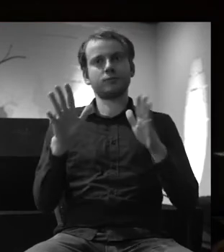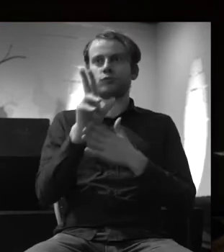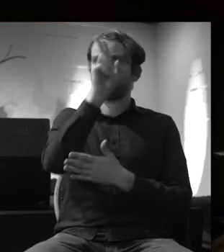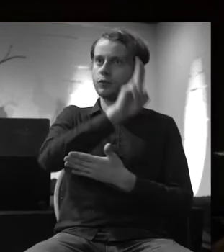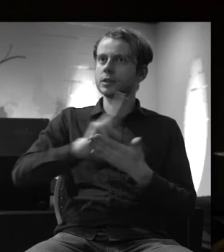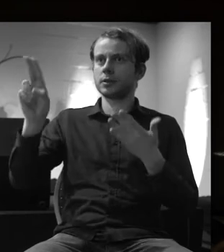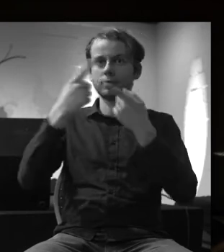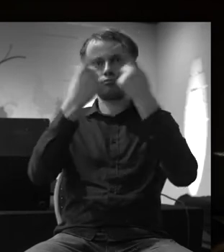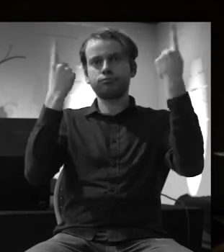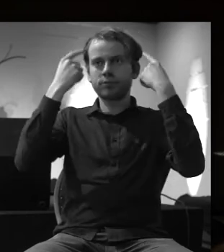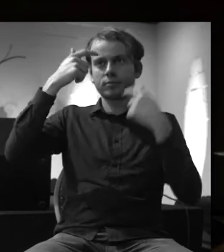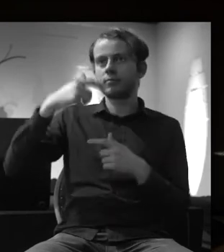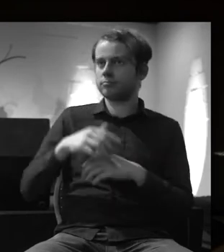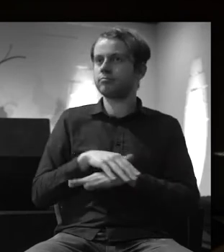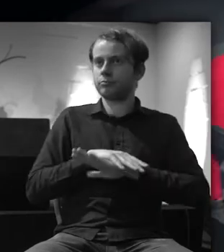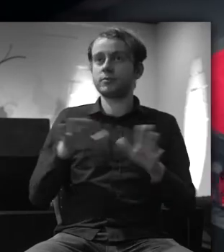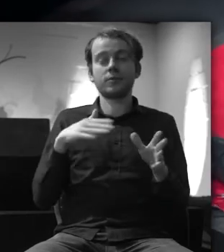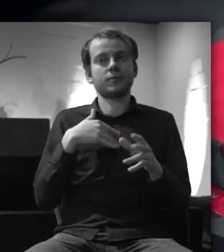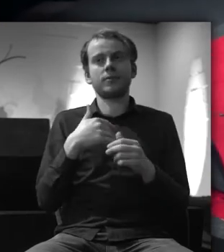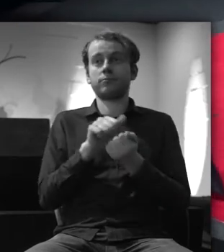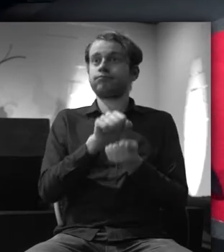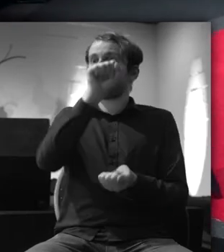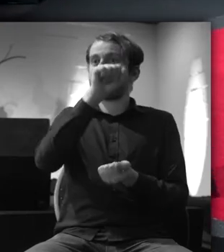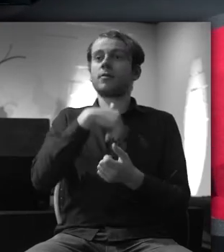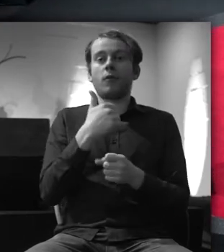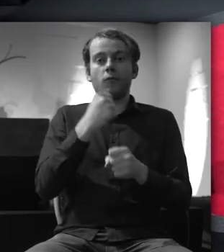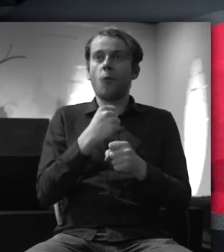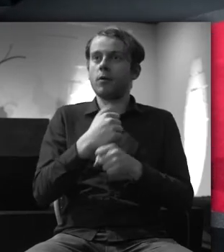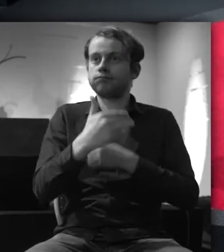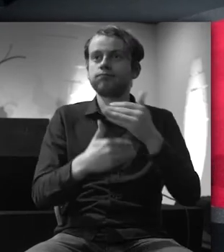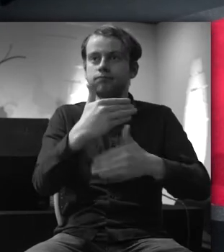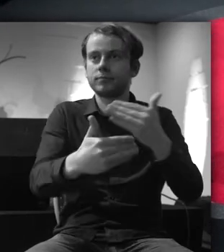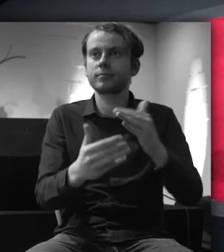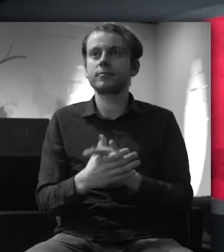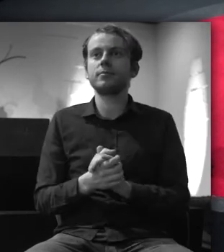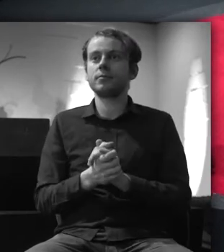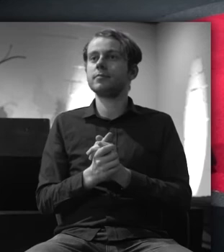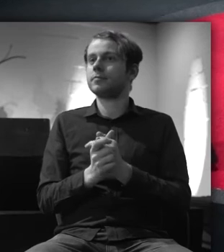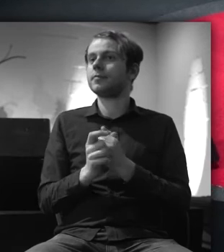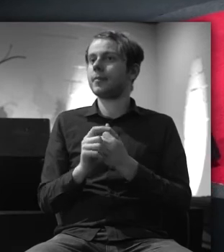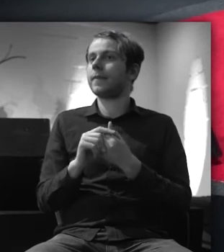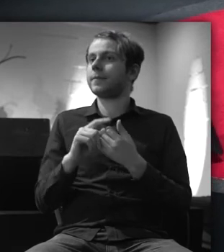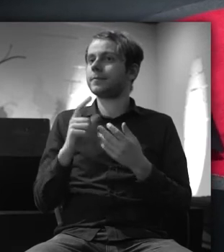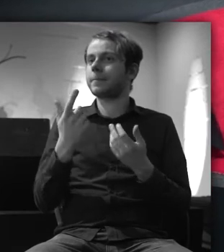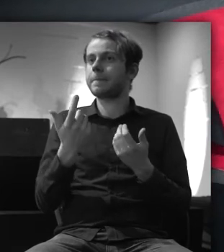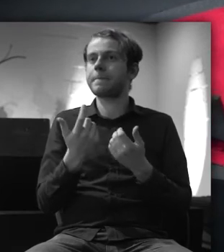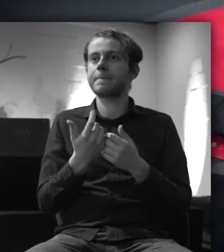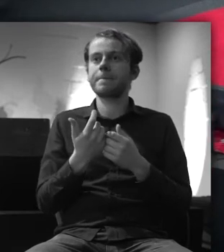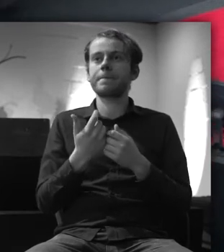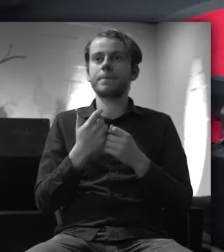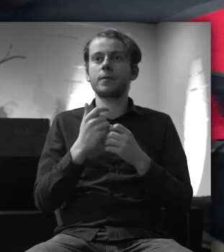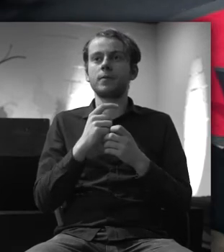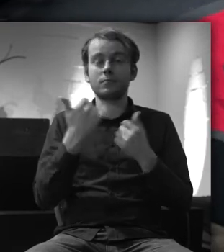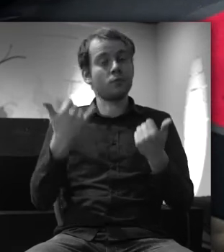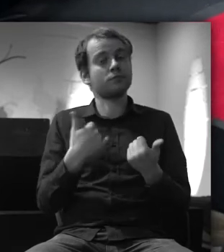home, no employment. And now he's working as a delivery guy for Kushari, local shop store in Egypt. So, and